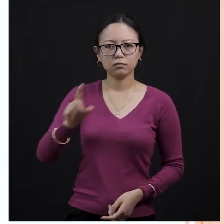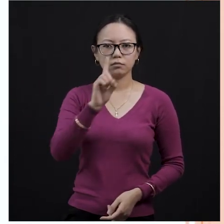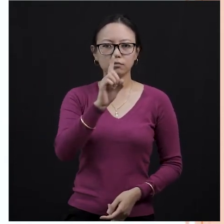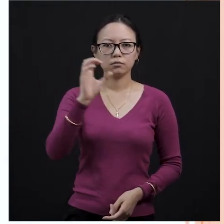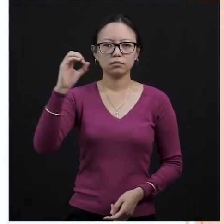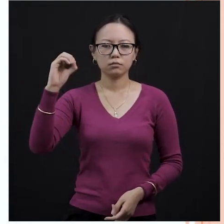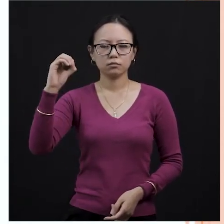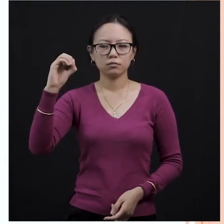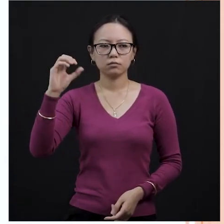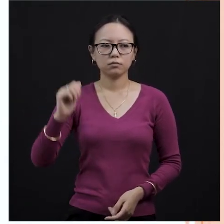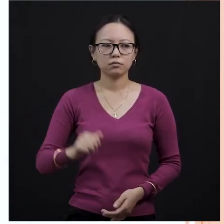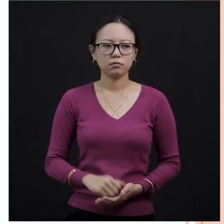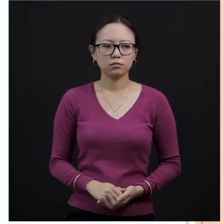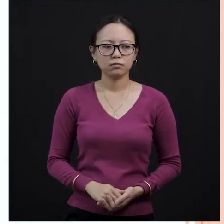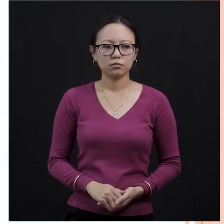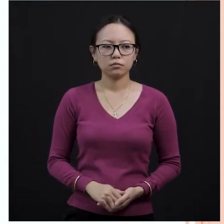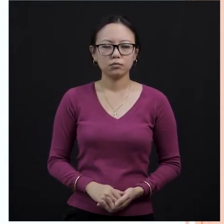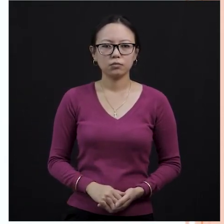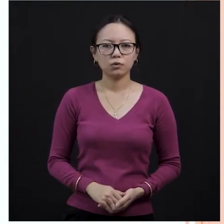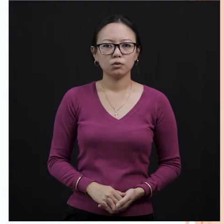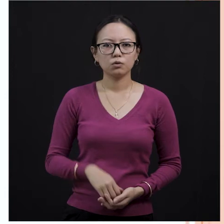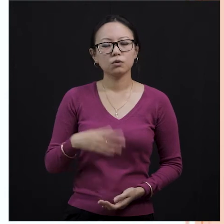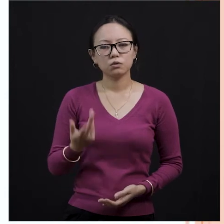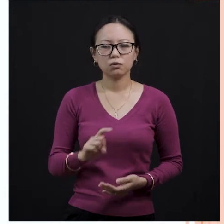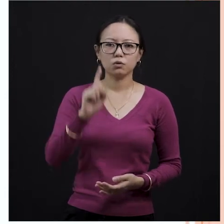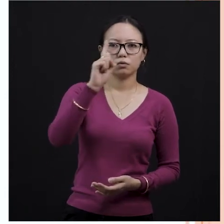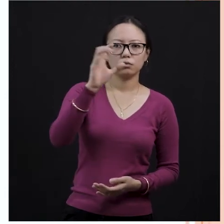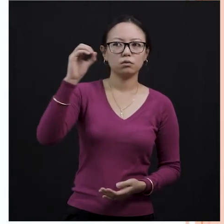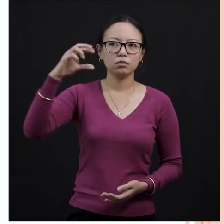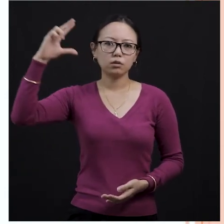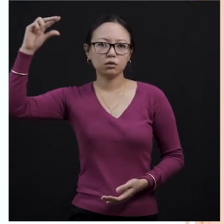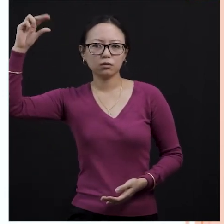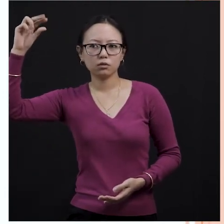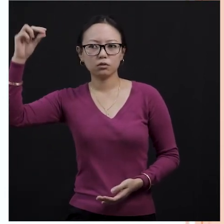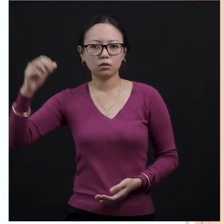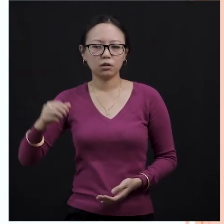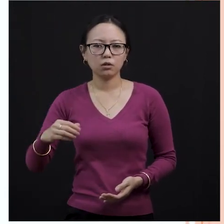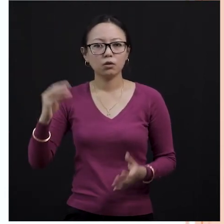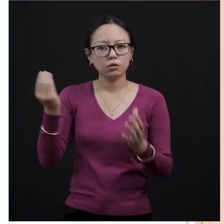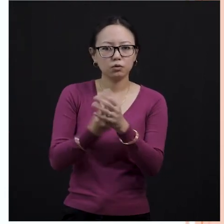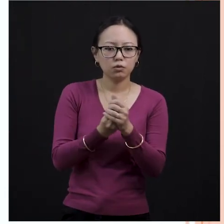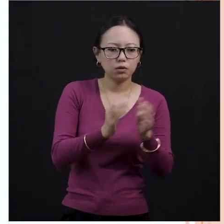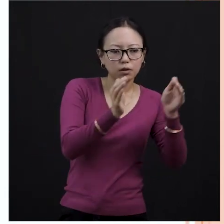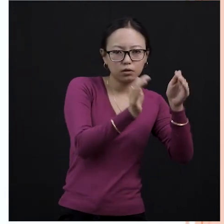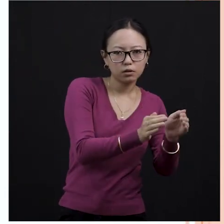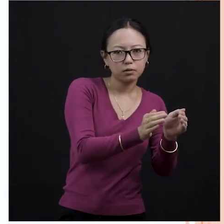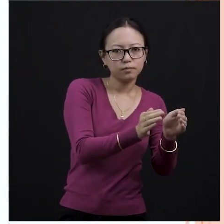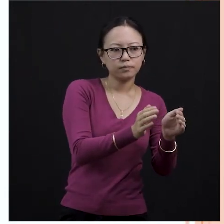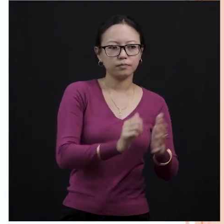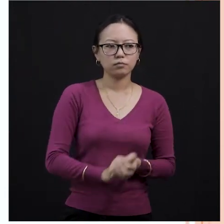9, 10. So these stars together, we will call it as a group